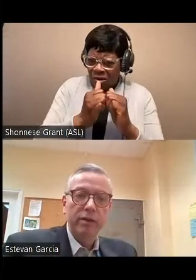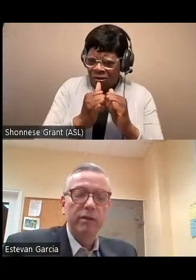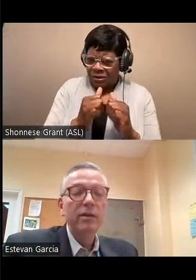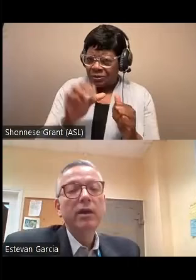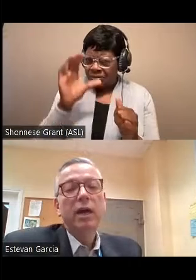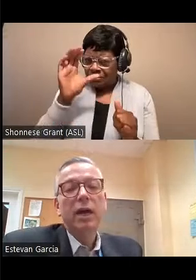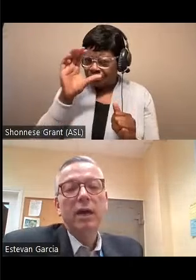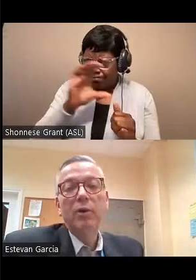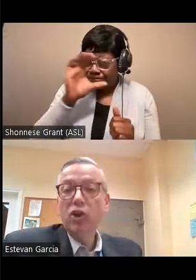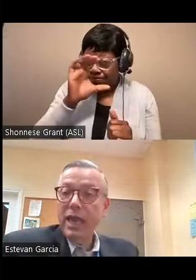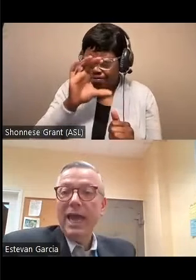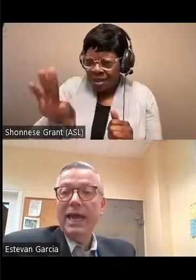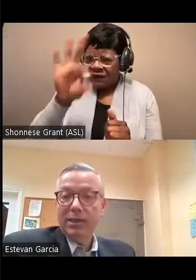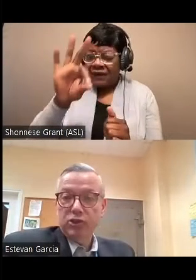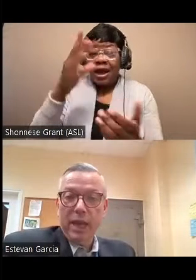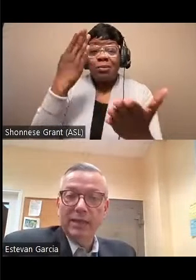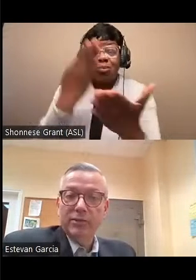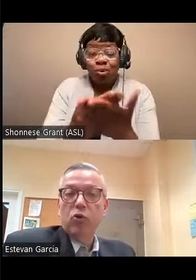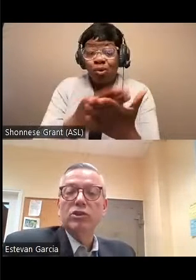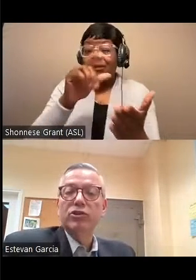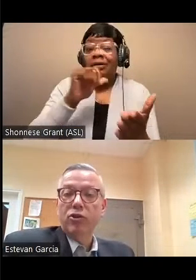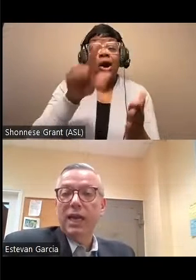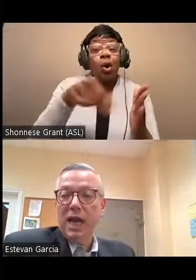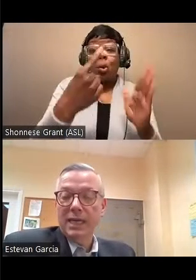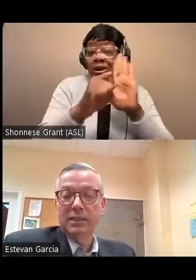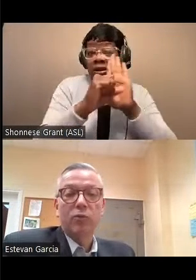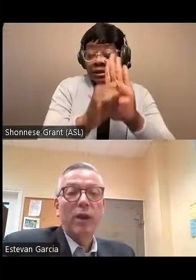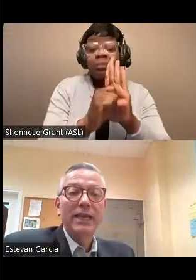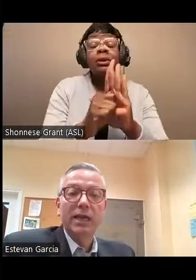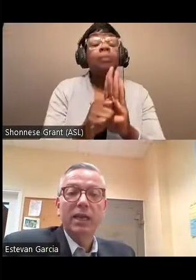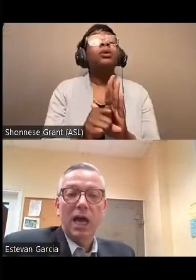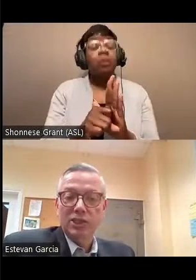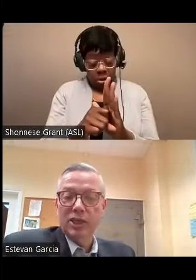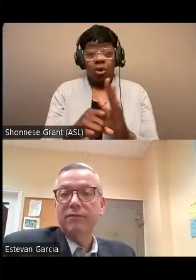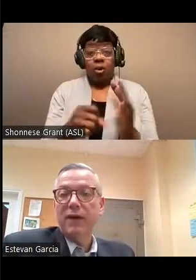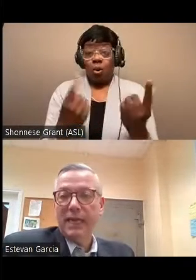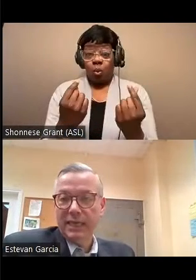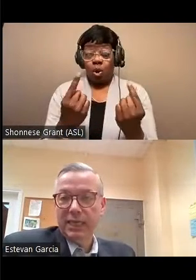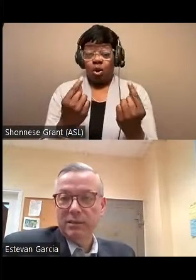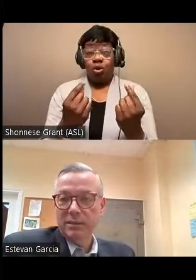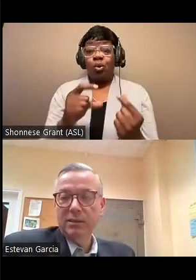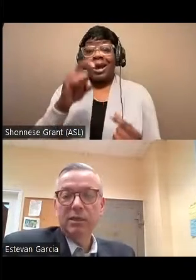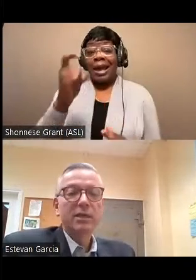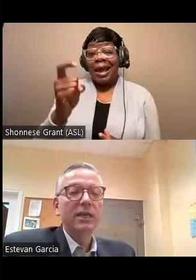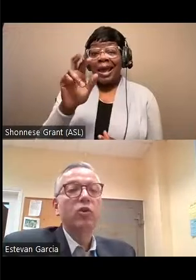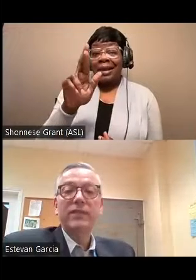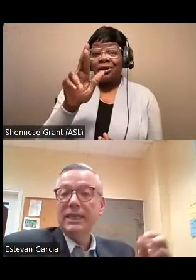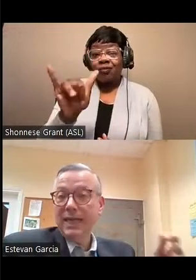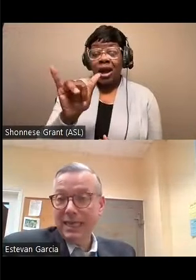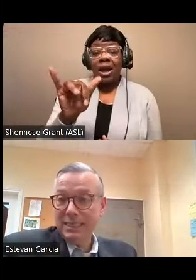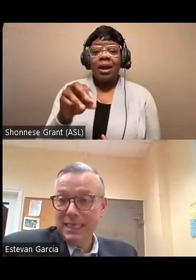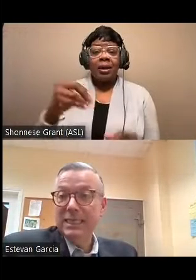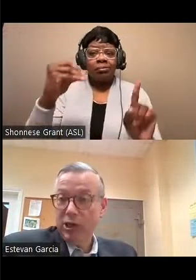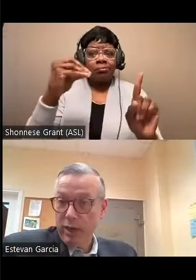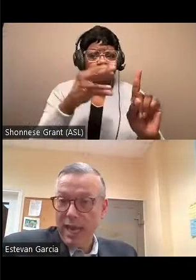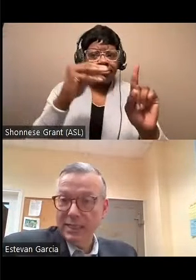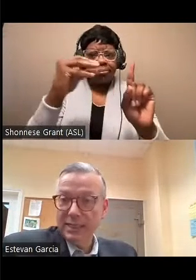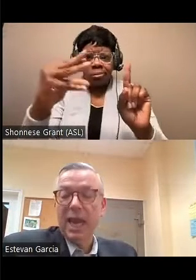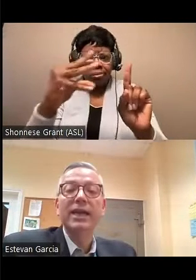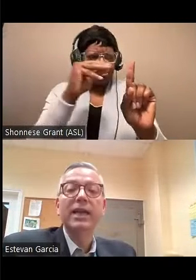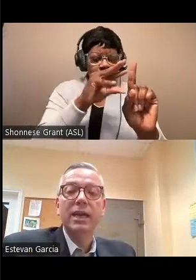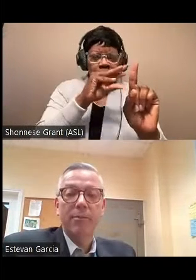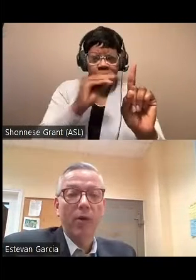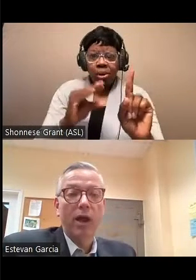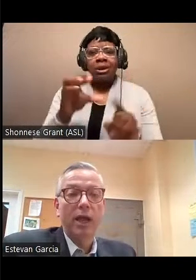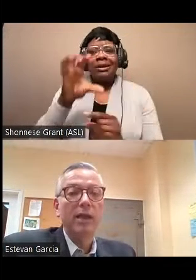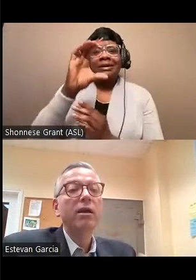of COVID, looking at X-rays or certain kinds of radiologic findings, including things like a CT or a CAT